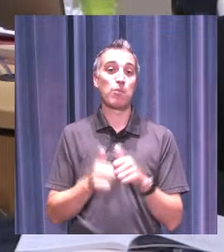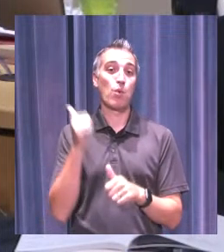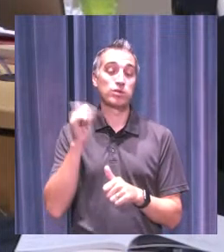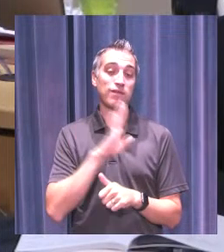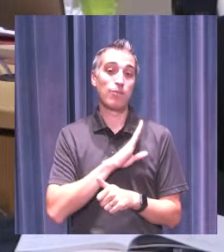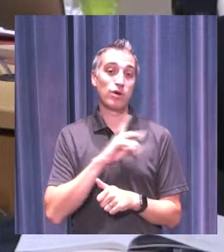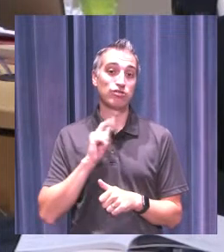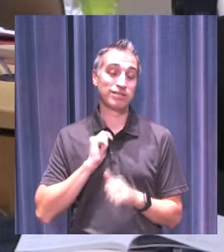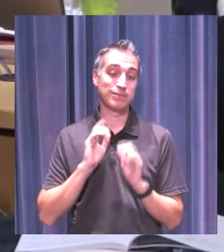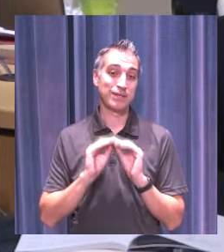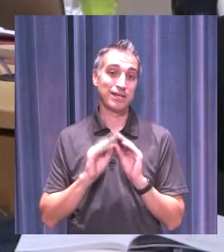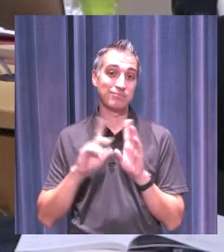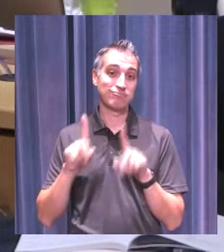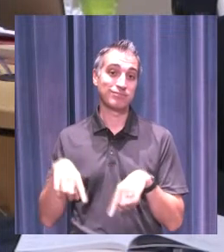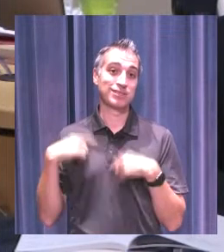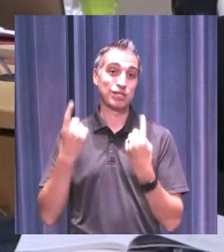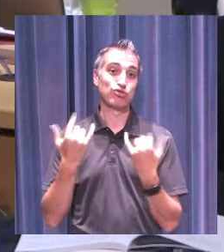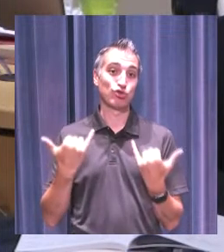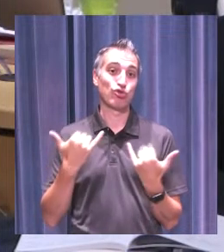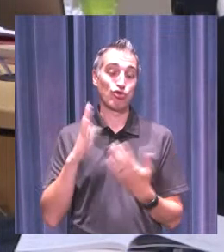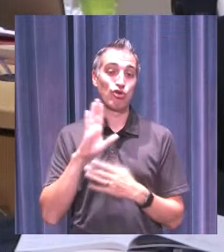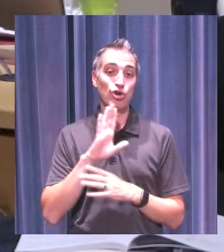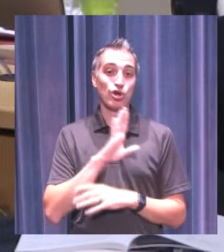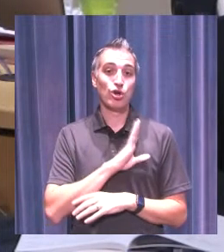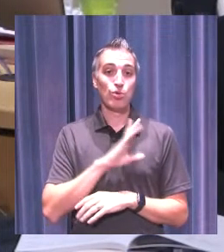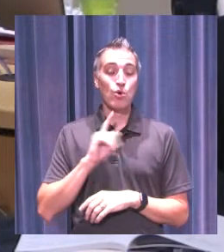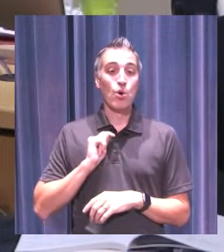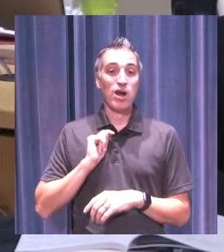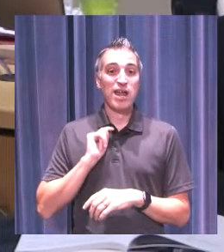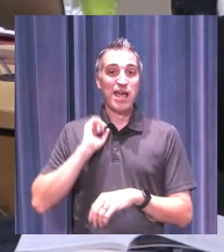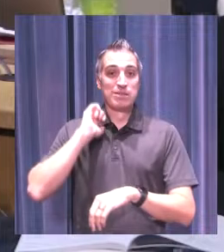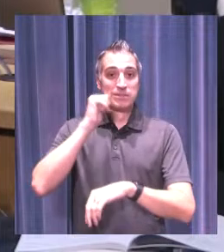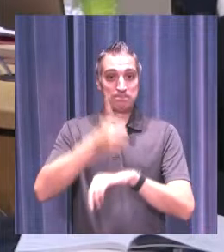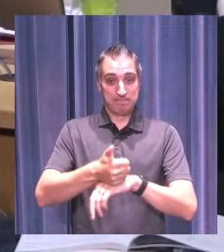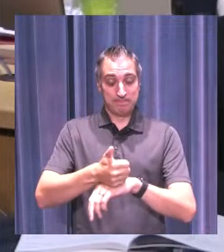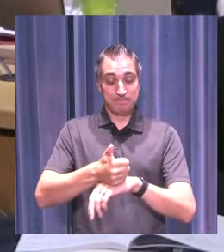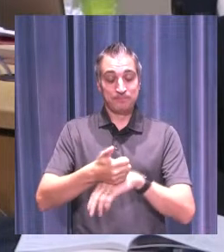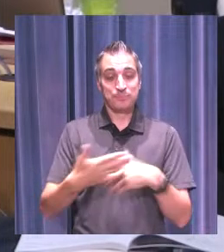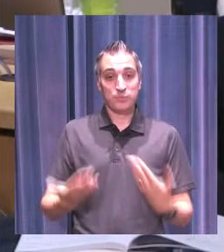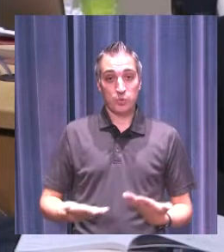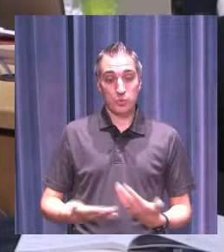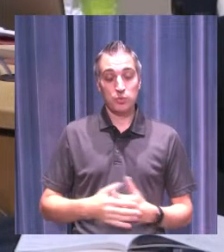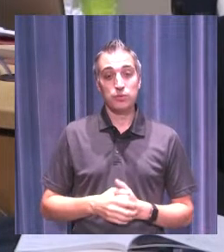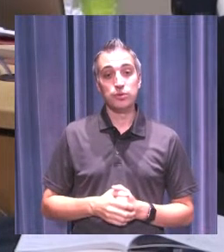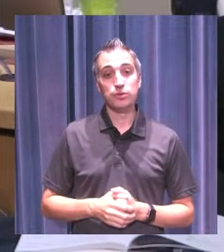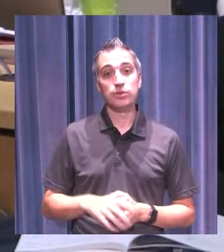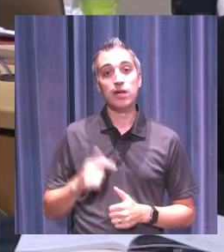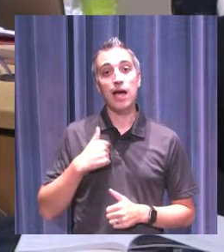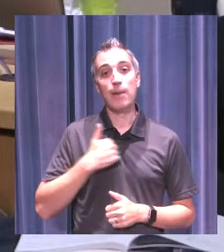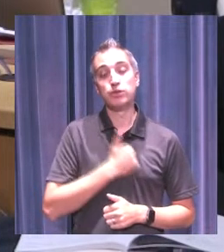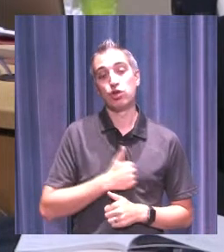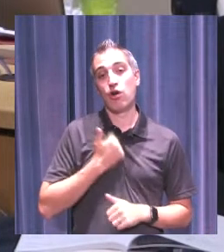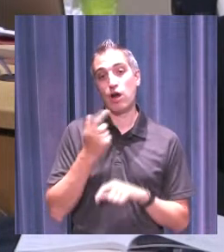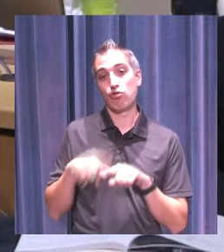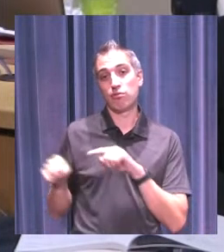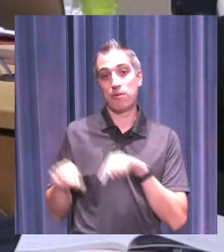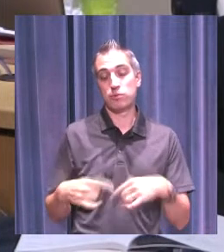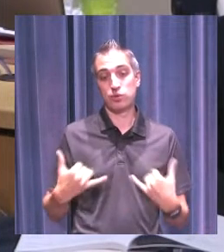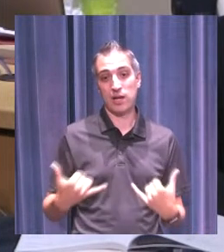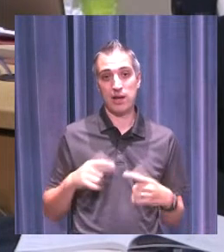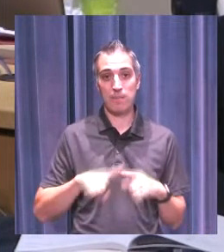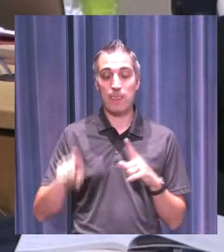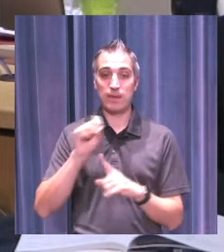Board of Trustees meetings since the current board has been in place. I am sorry I could not be there today, but